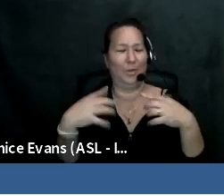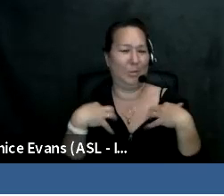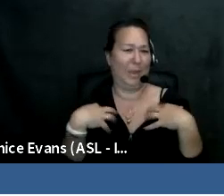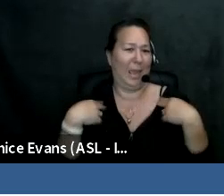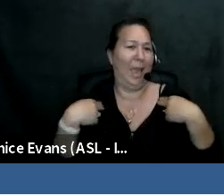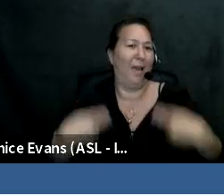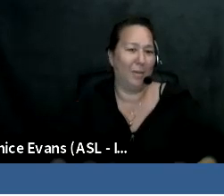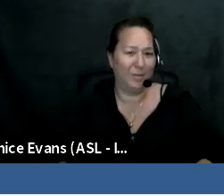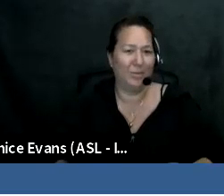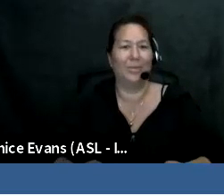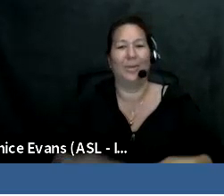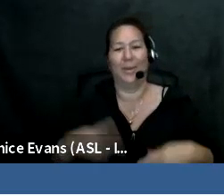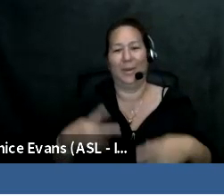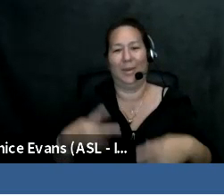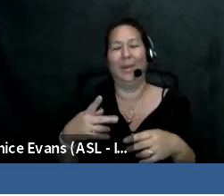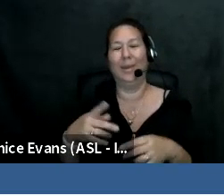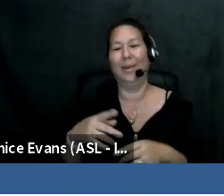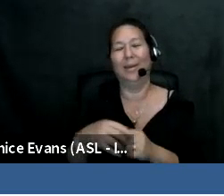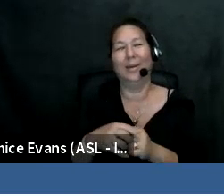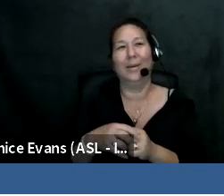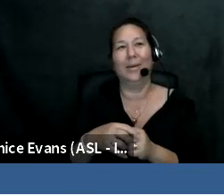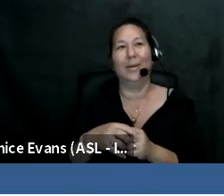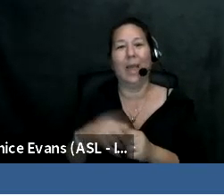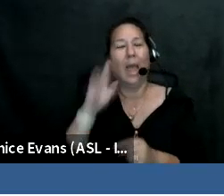to be well. And so with that, we will